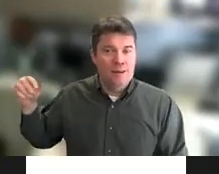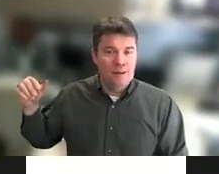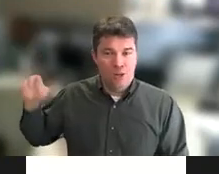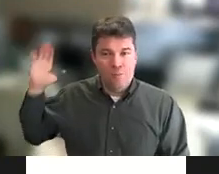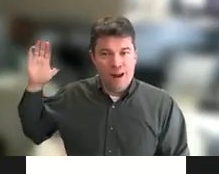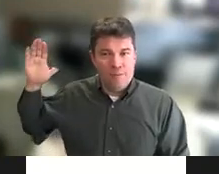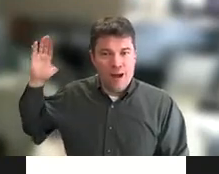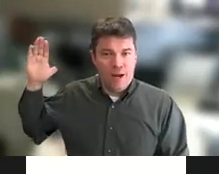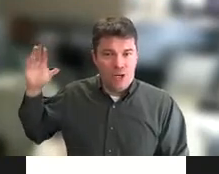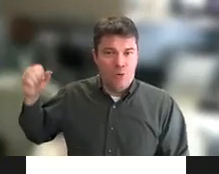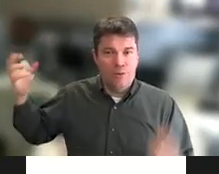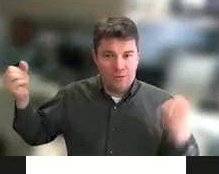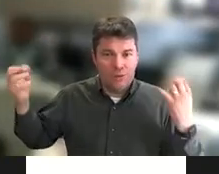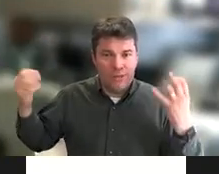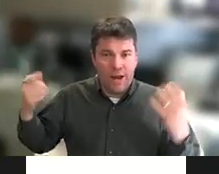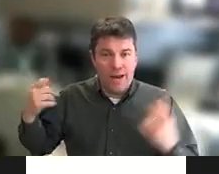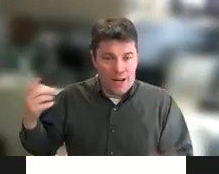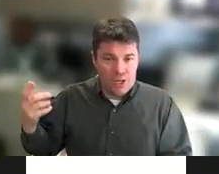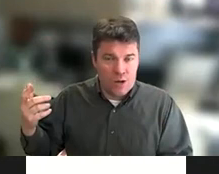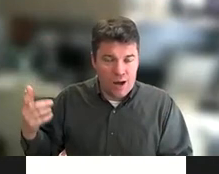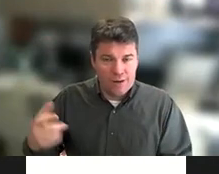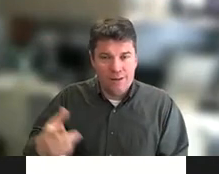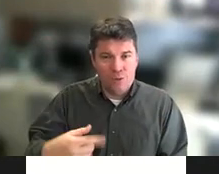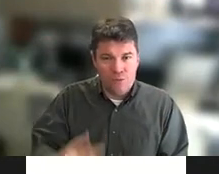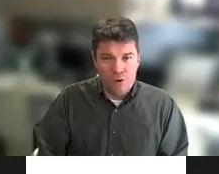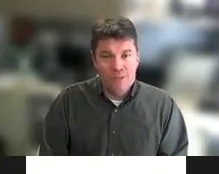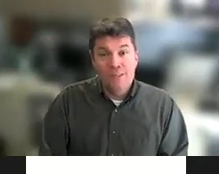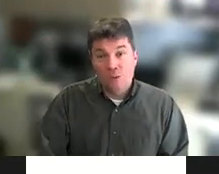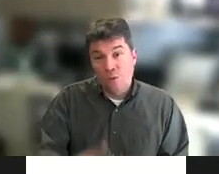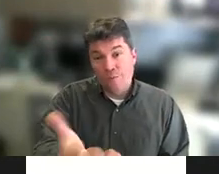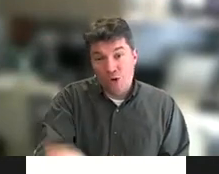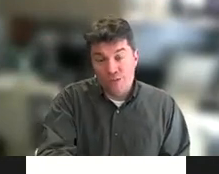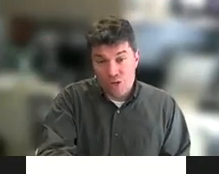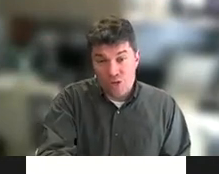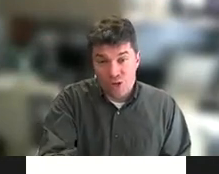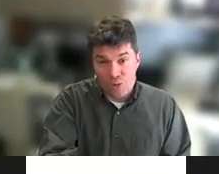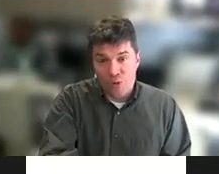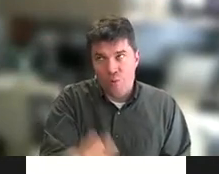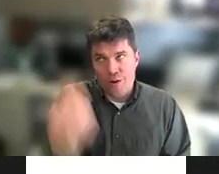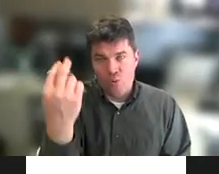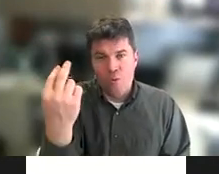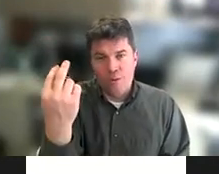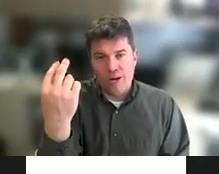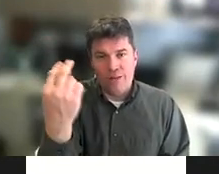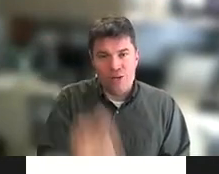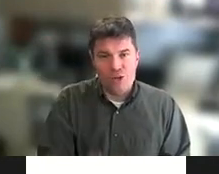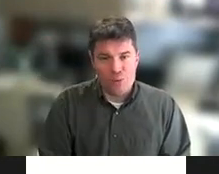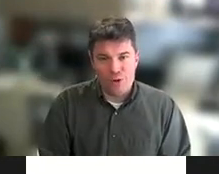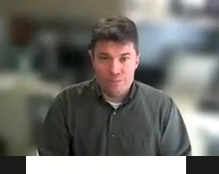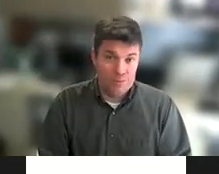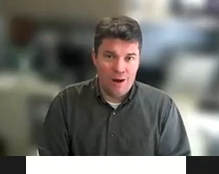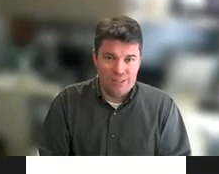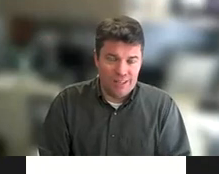side, either kind of behind you, signing as you talk and so forth. So the person using the interpreter will be looking